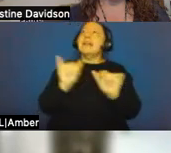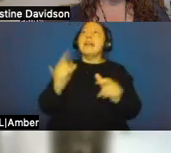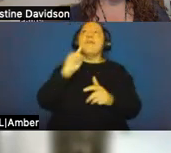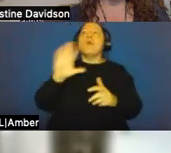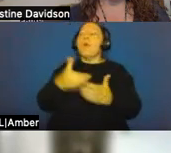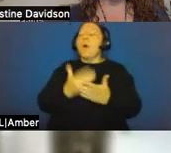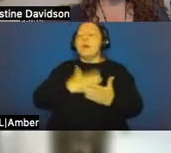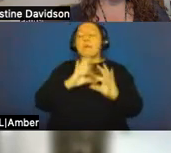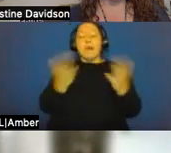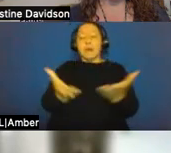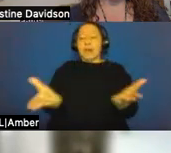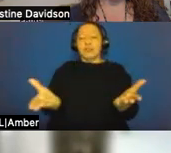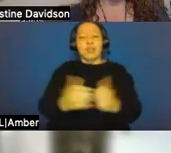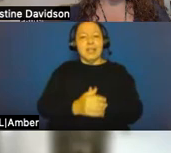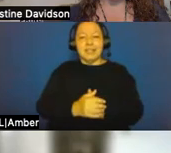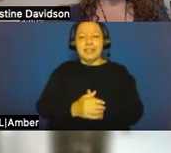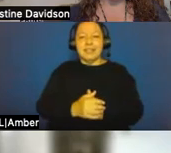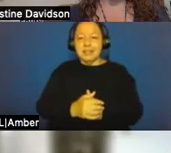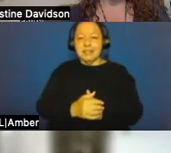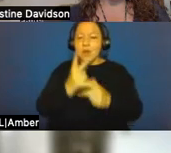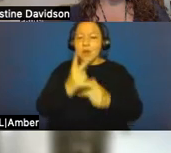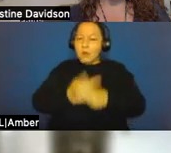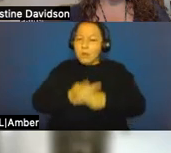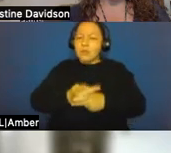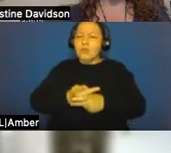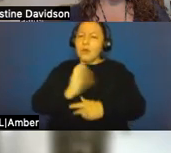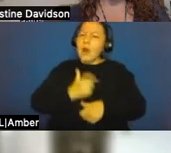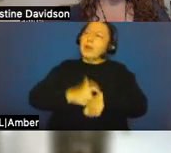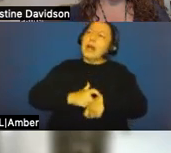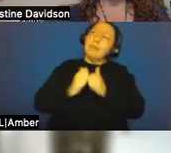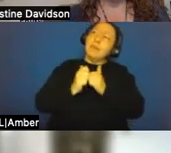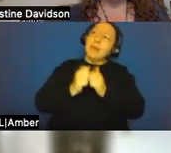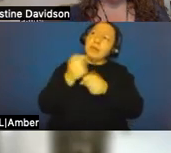relations. Watch over our time together, Creator.